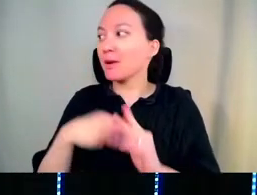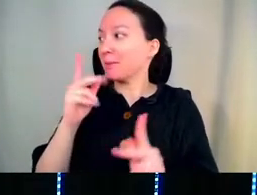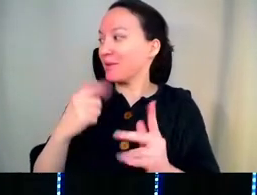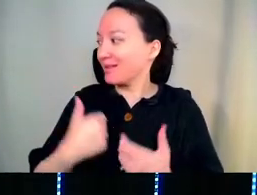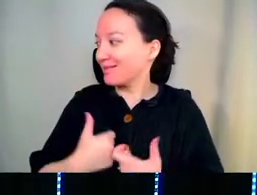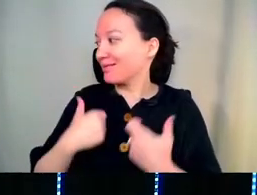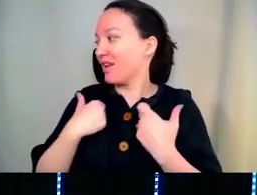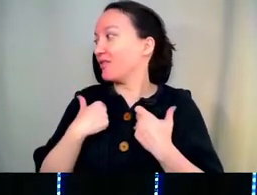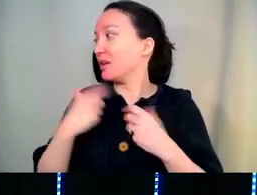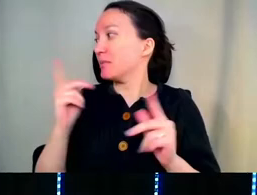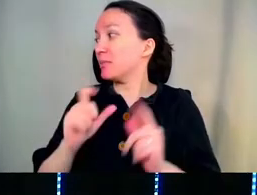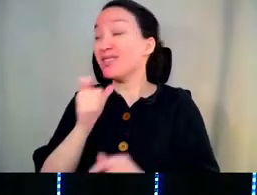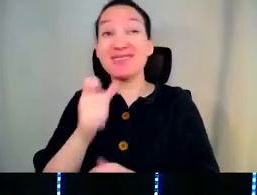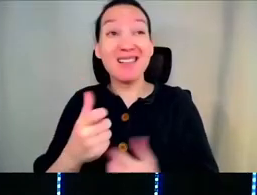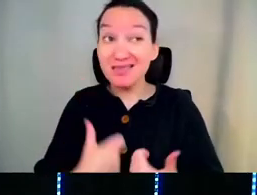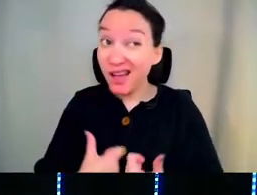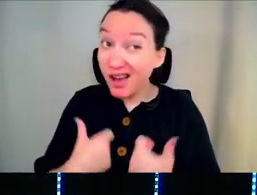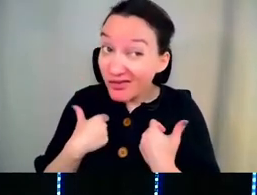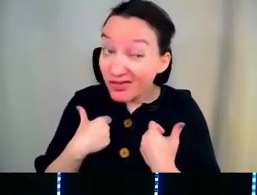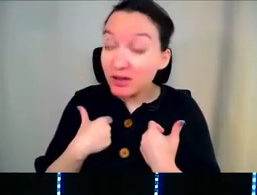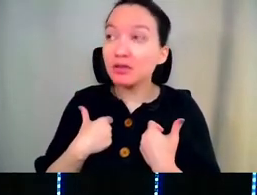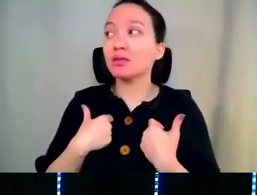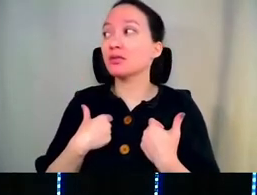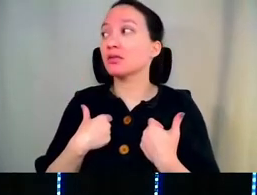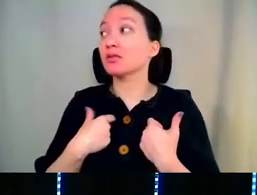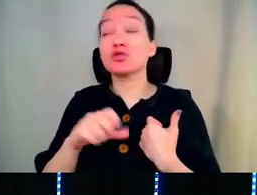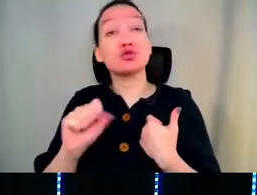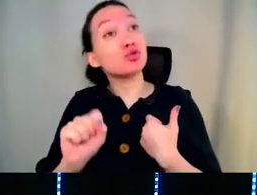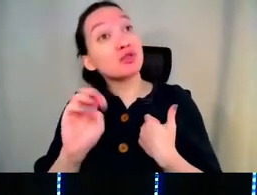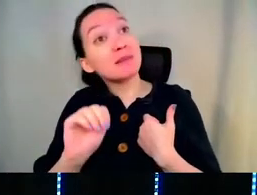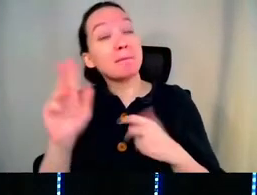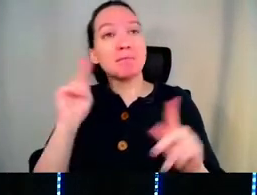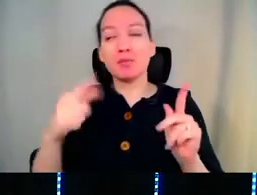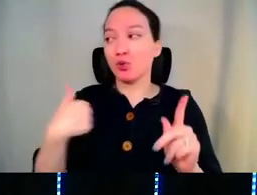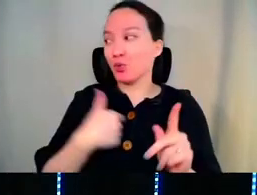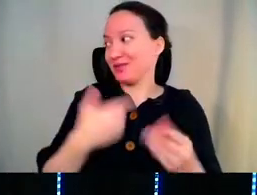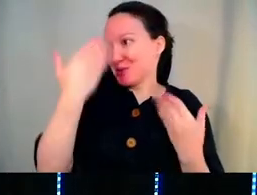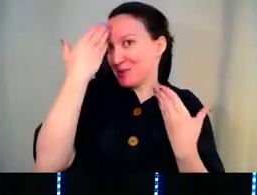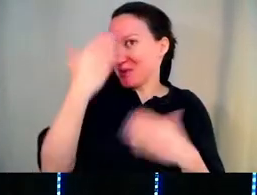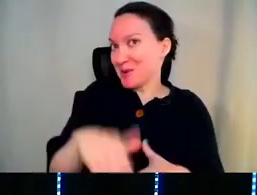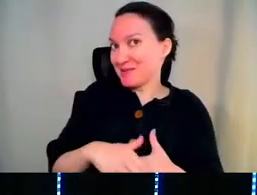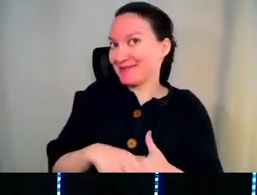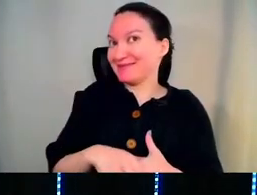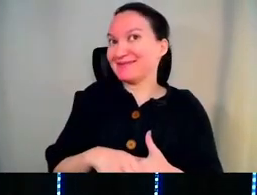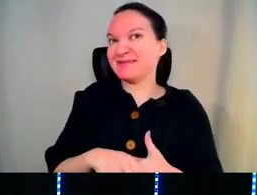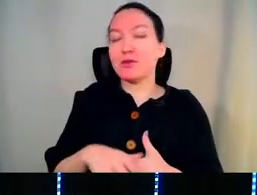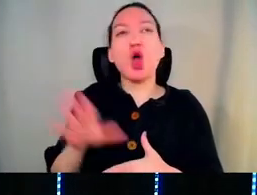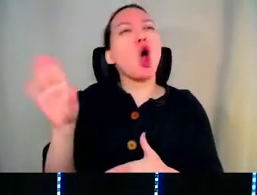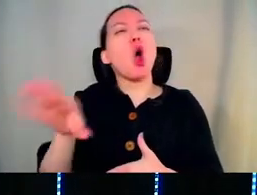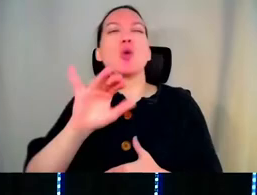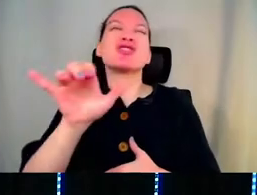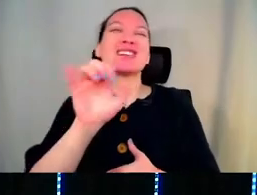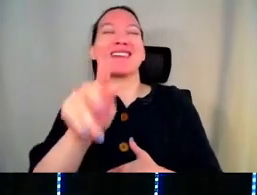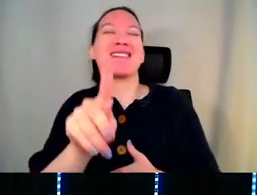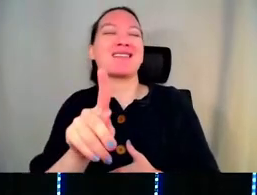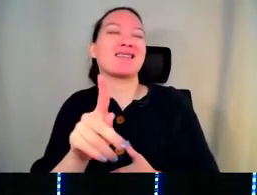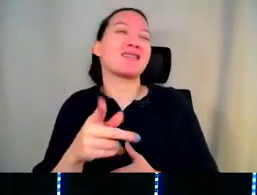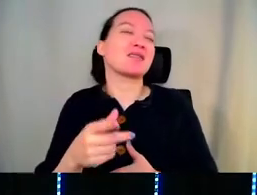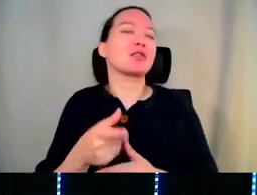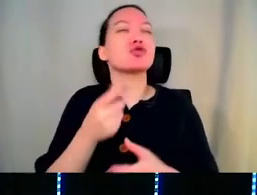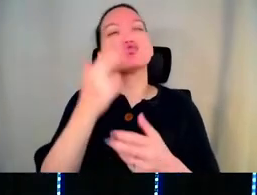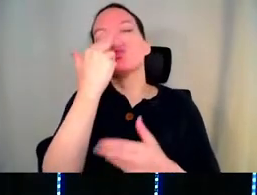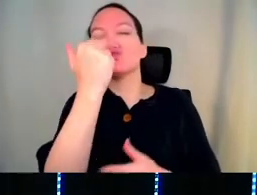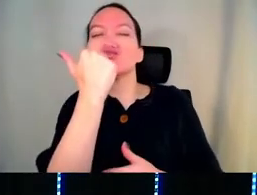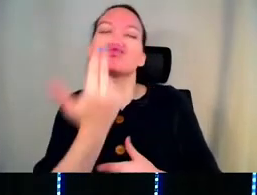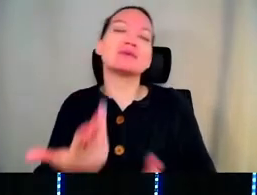our life, about people not in our life. When we put things on social media about people that we don't even know. And then they say, oh, it's just a joke. It's humor,